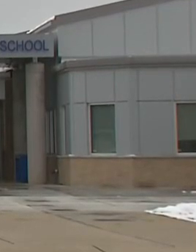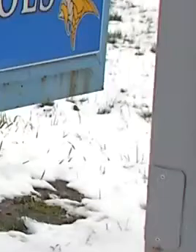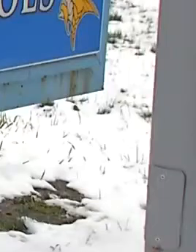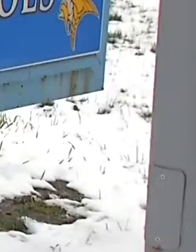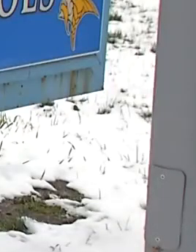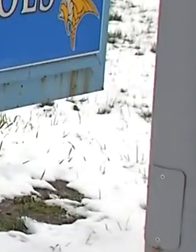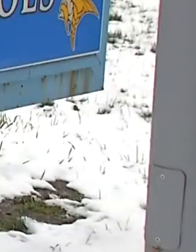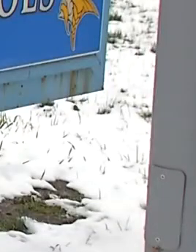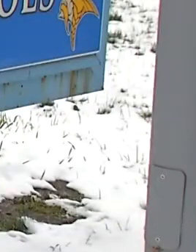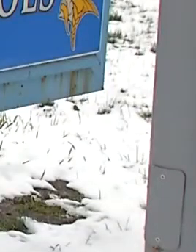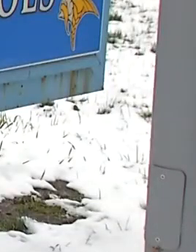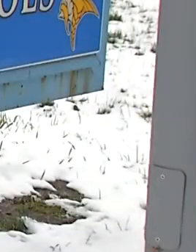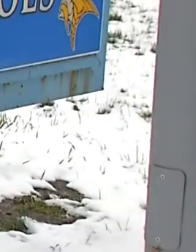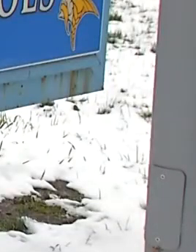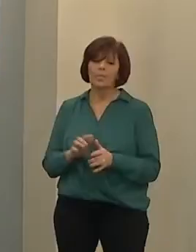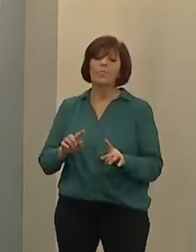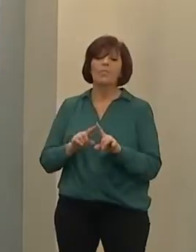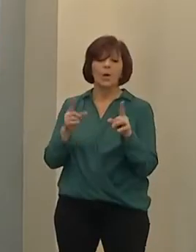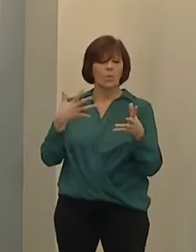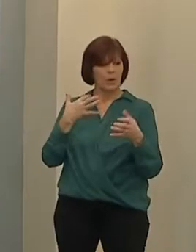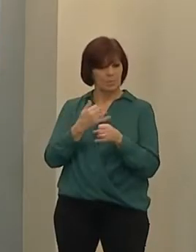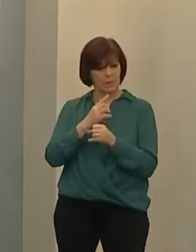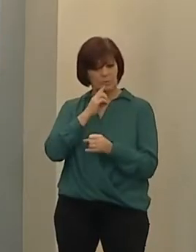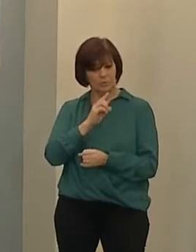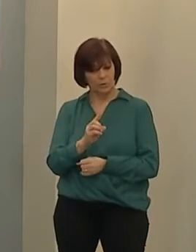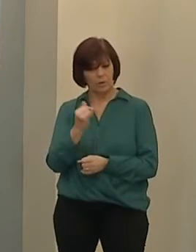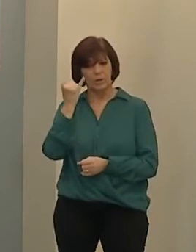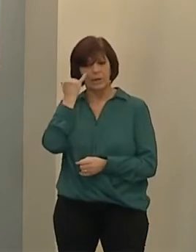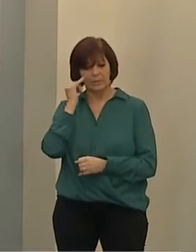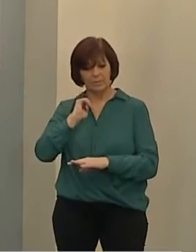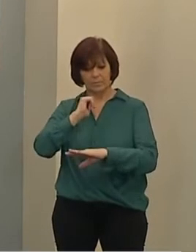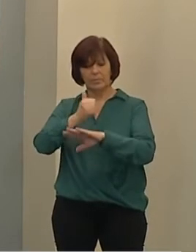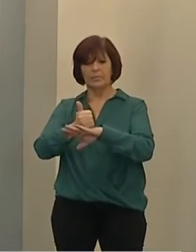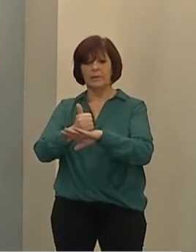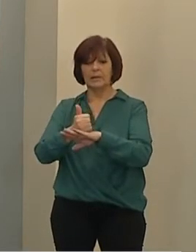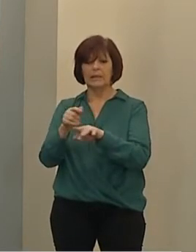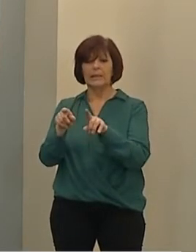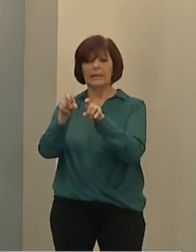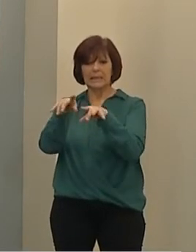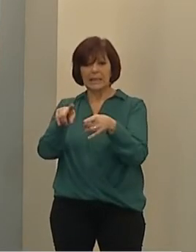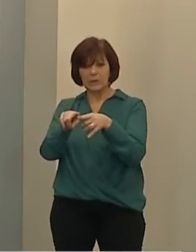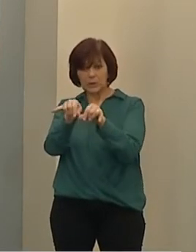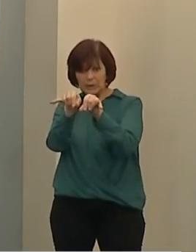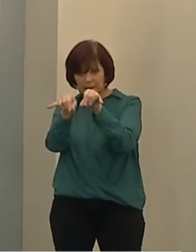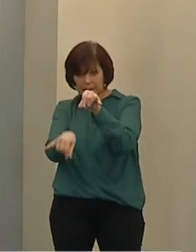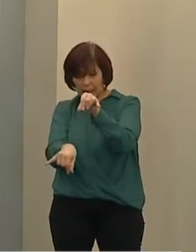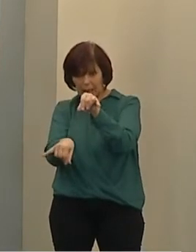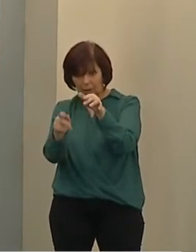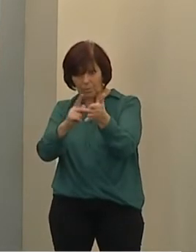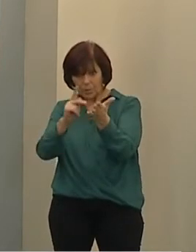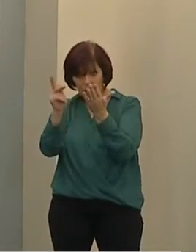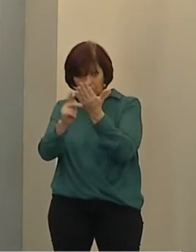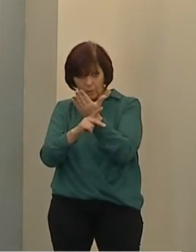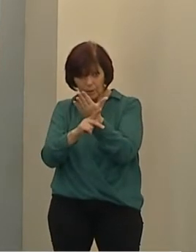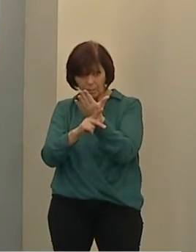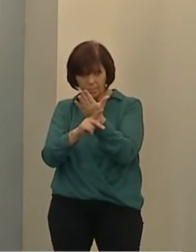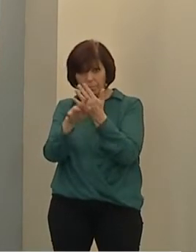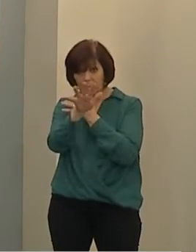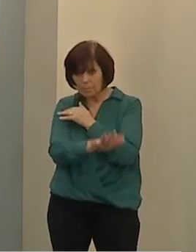crossed before making any other moves. We want to make certain that if we're going to implement a Test to Stay program in our entire